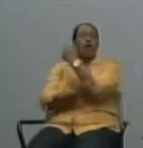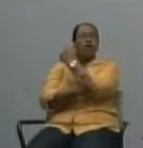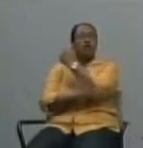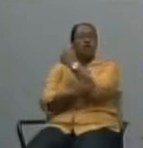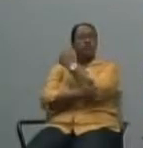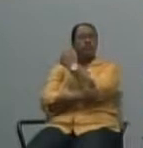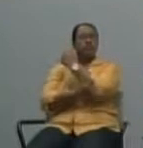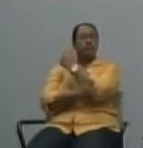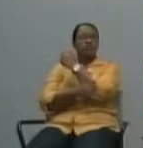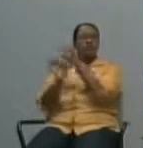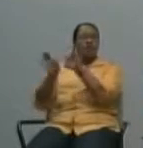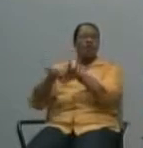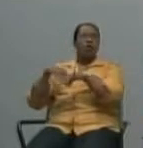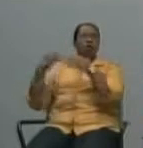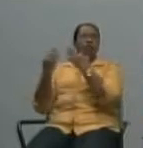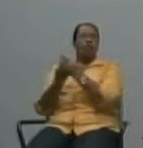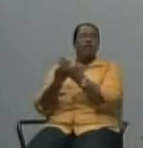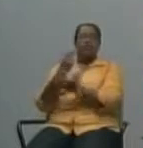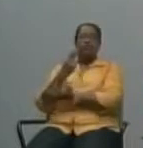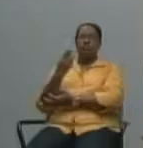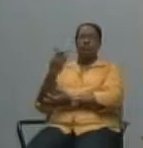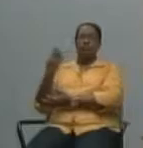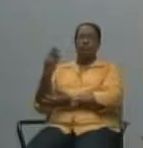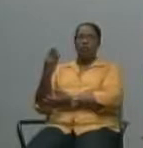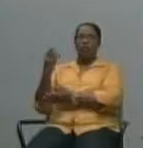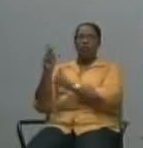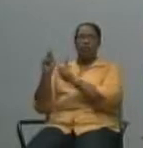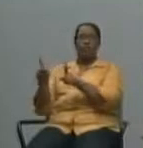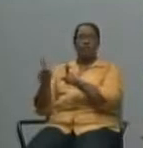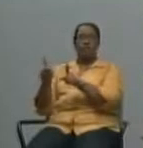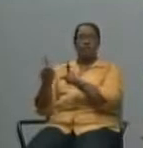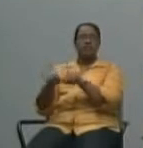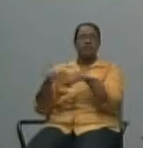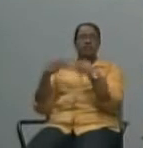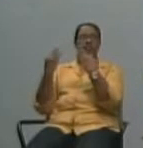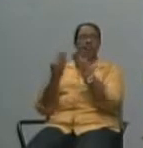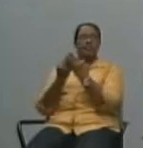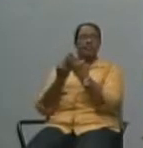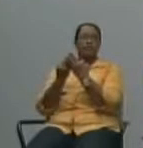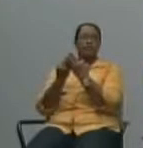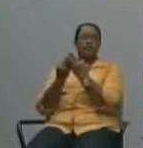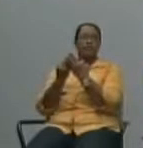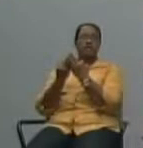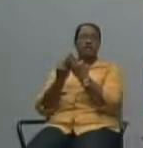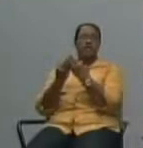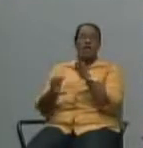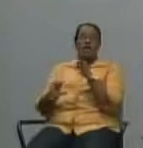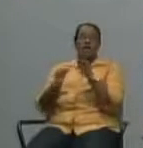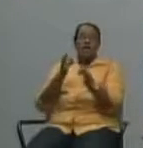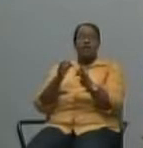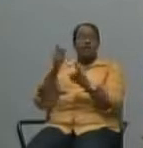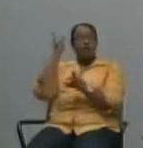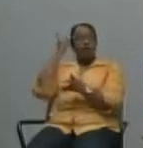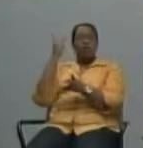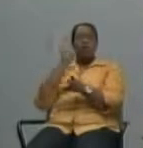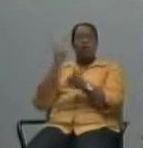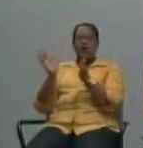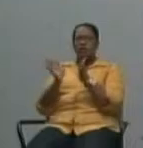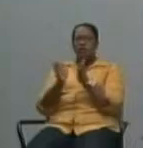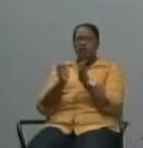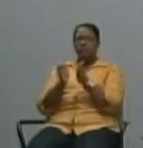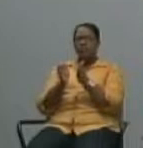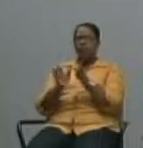a small family of 2-4 people, it's not easy. It is not easy to rule a country. It is